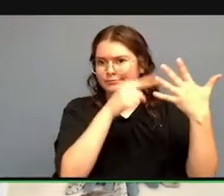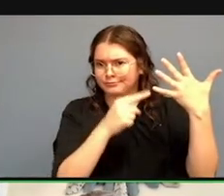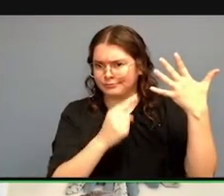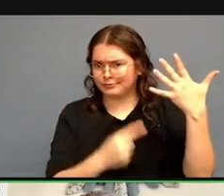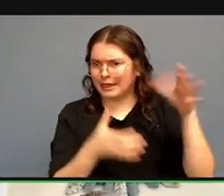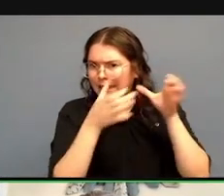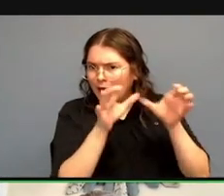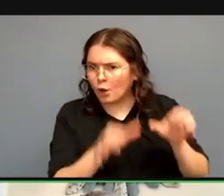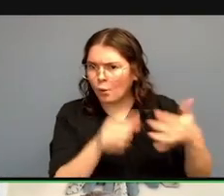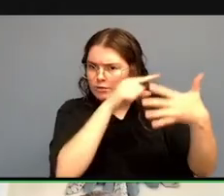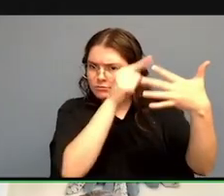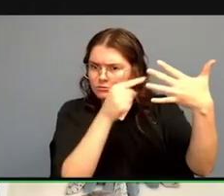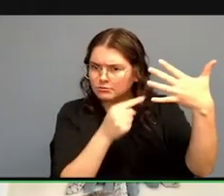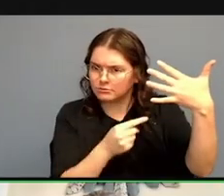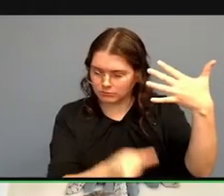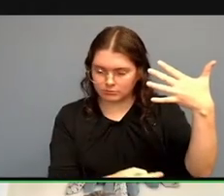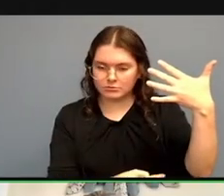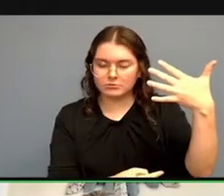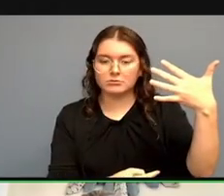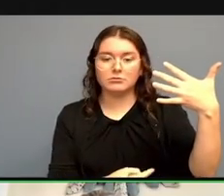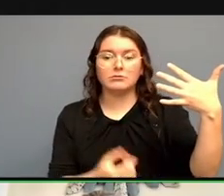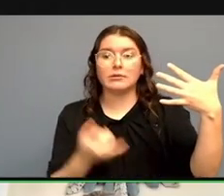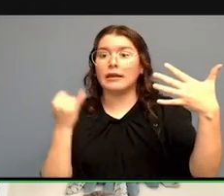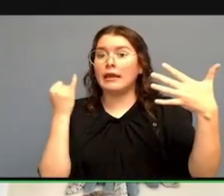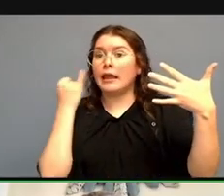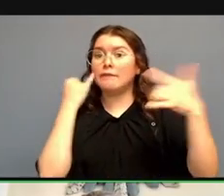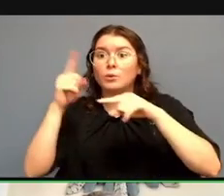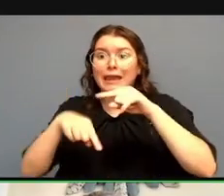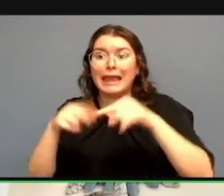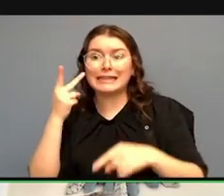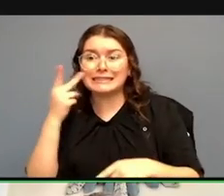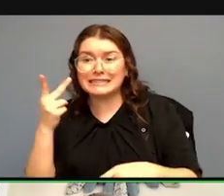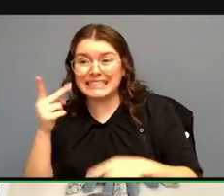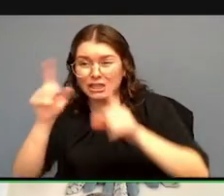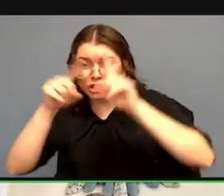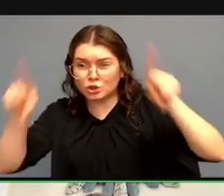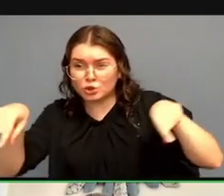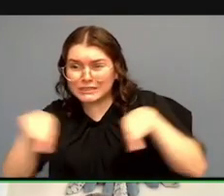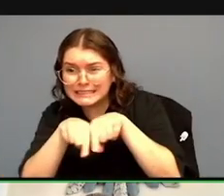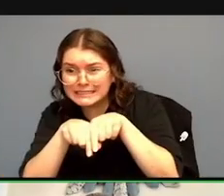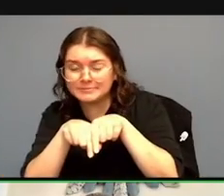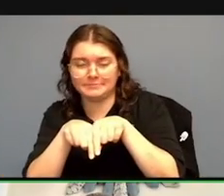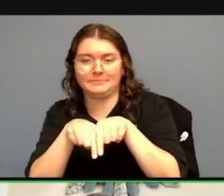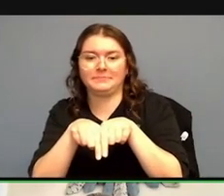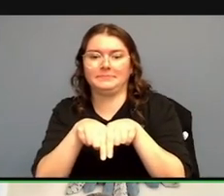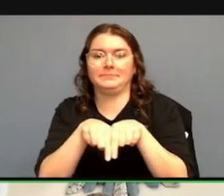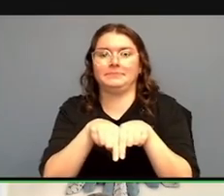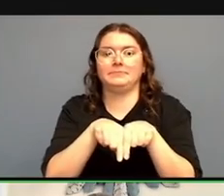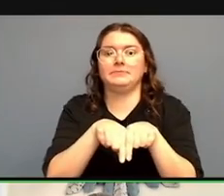And if you are unable to see the screen, it's a